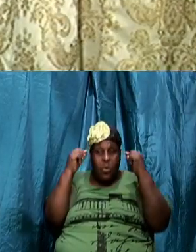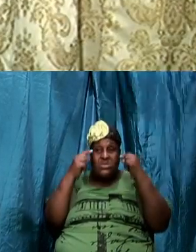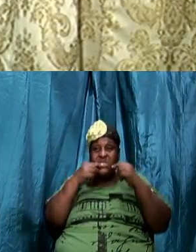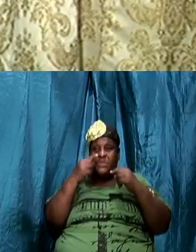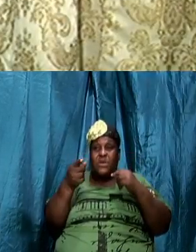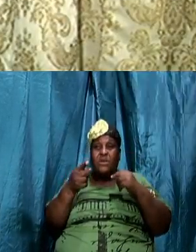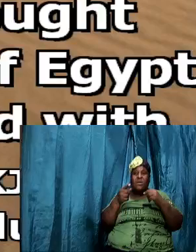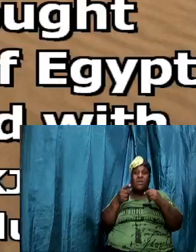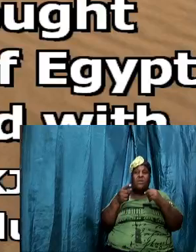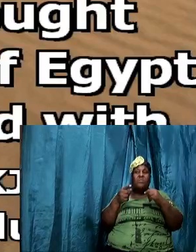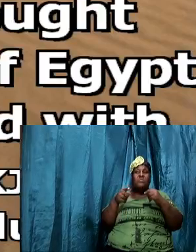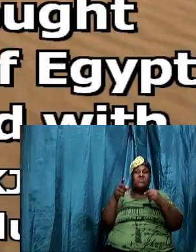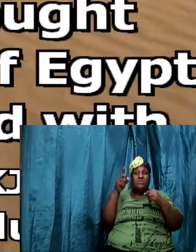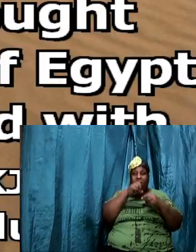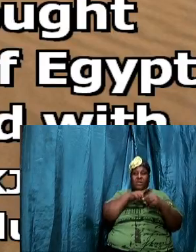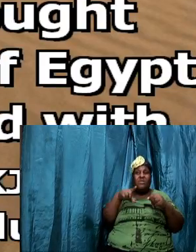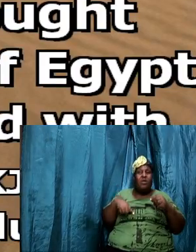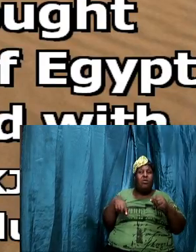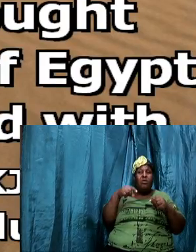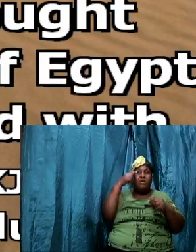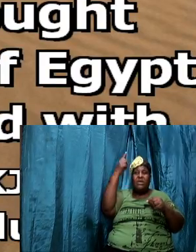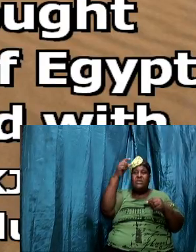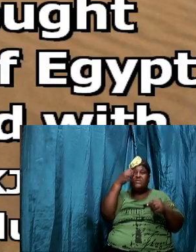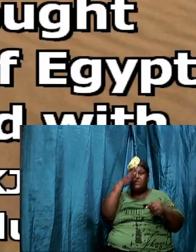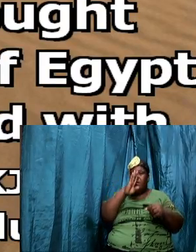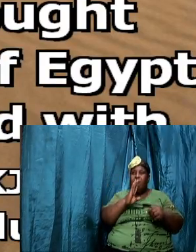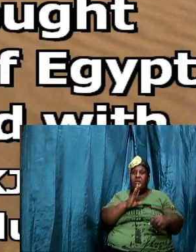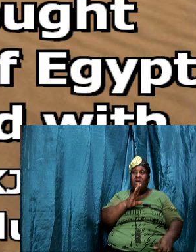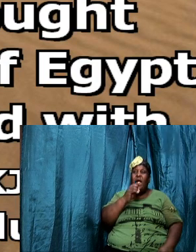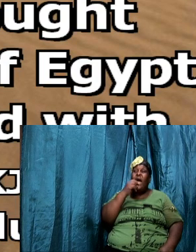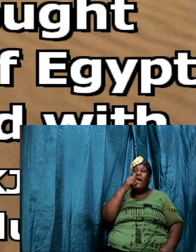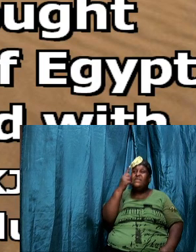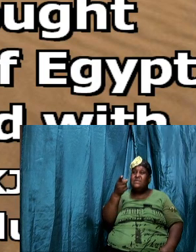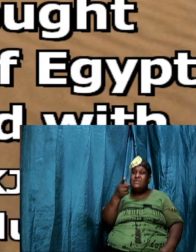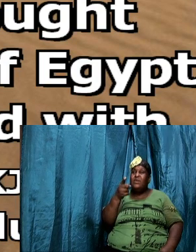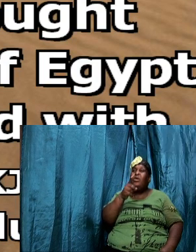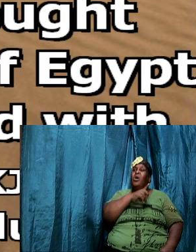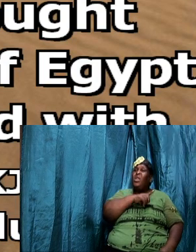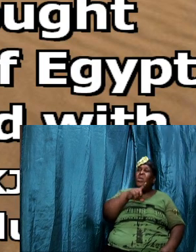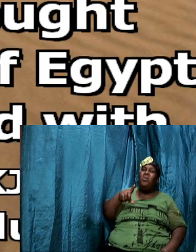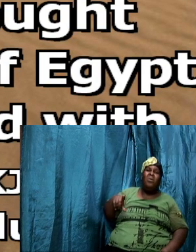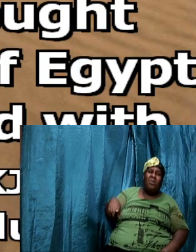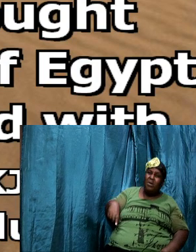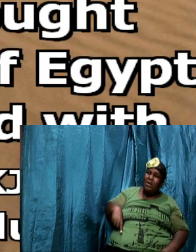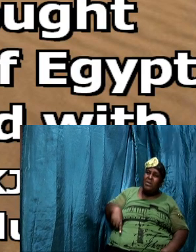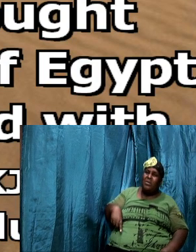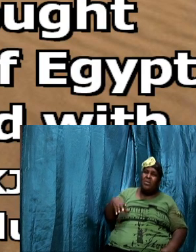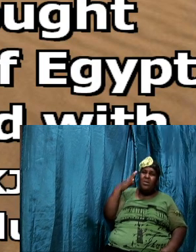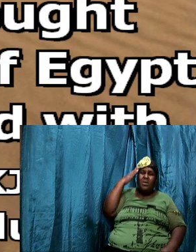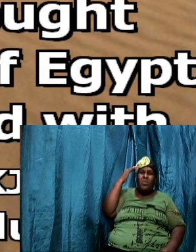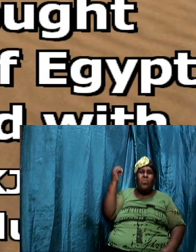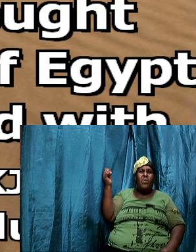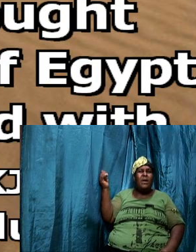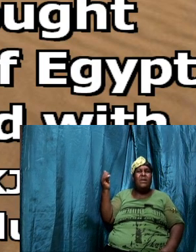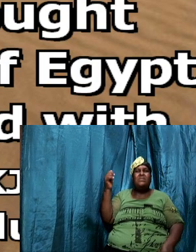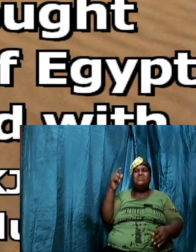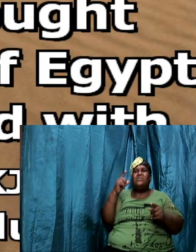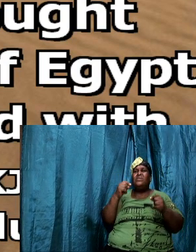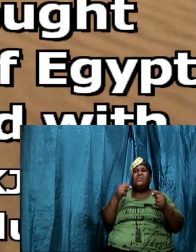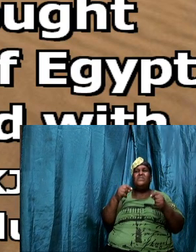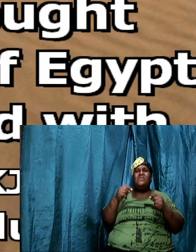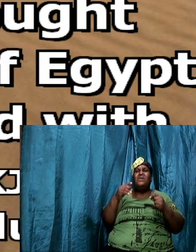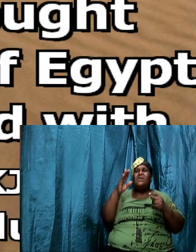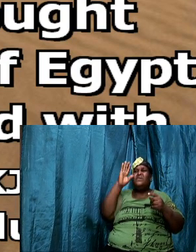And Moses besought the Lord his God and said, Lord, why